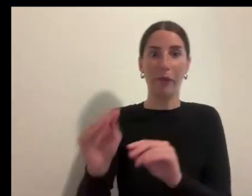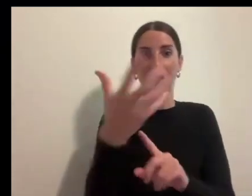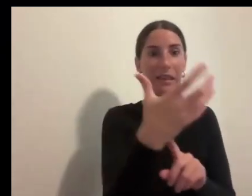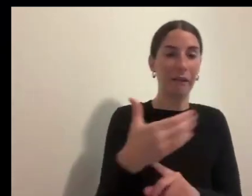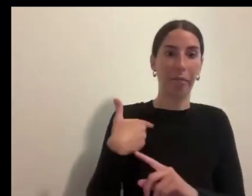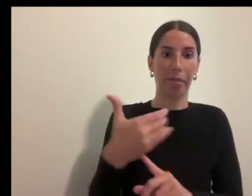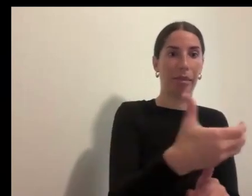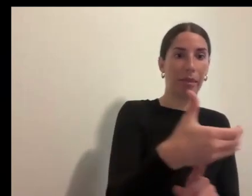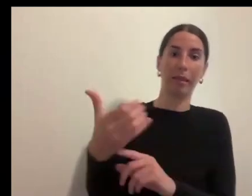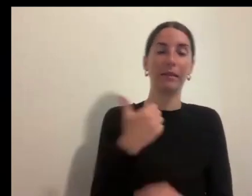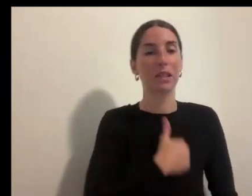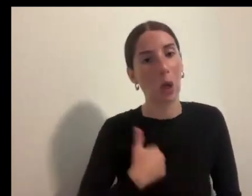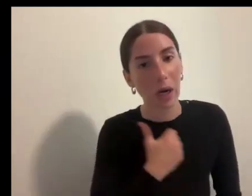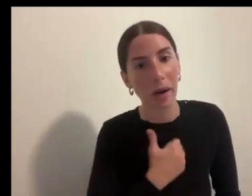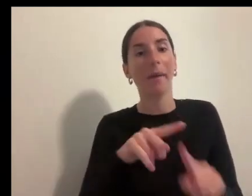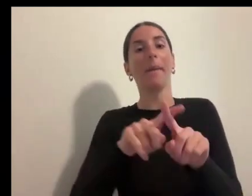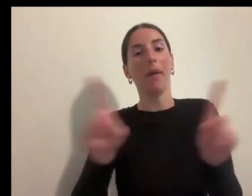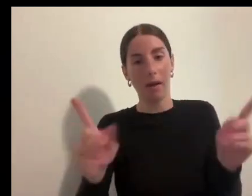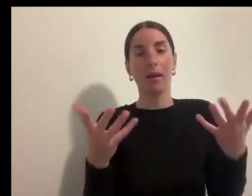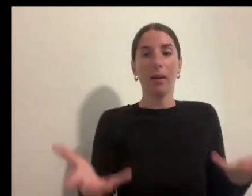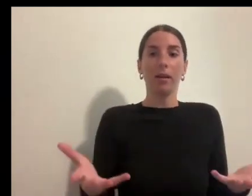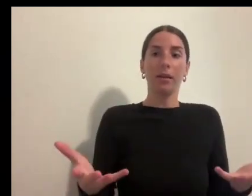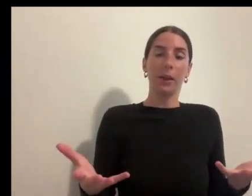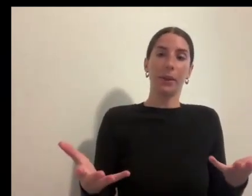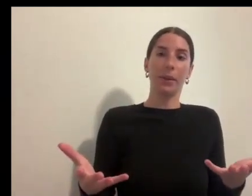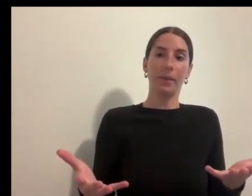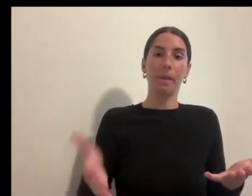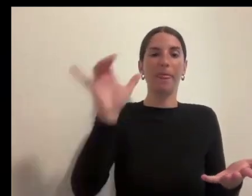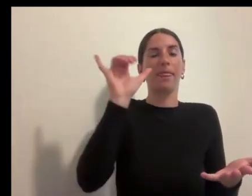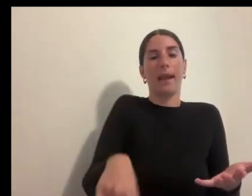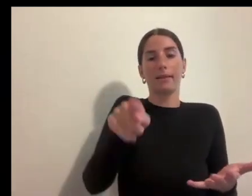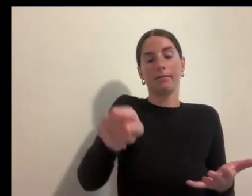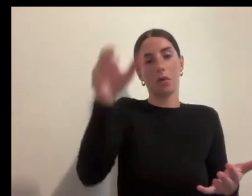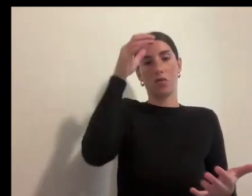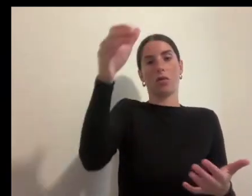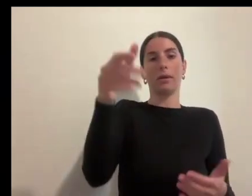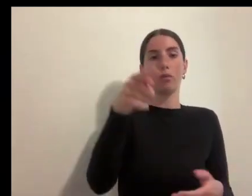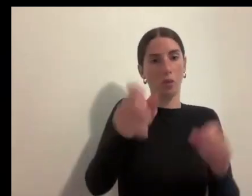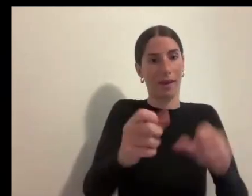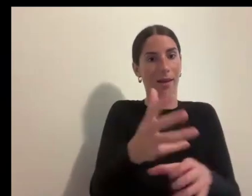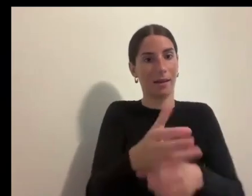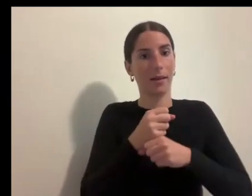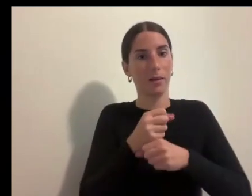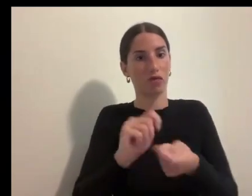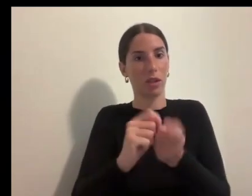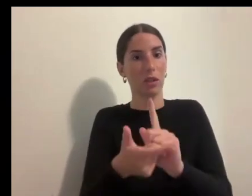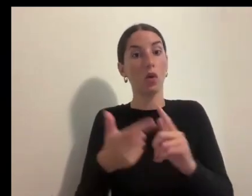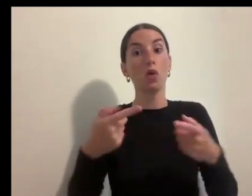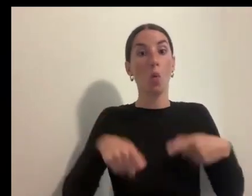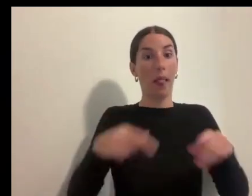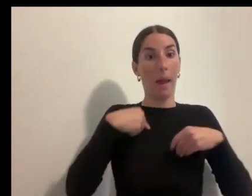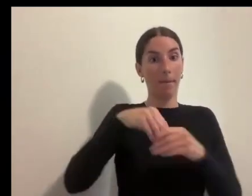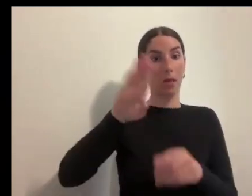around, but that is you can get that. And when I'm in the booth doing a live event, I